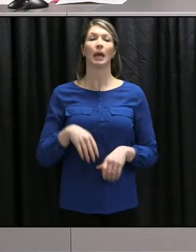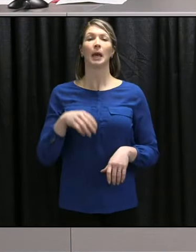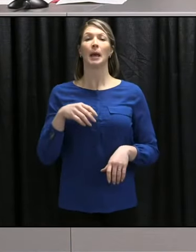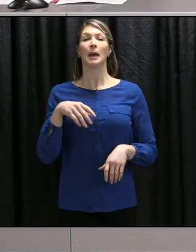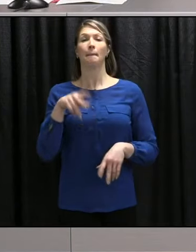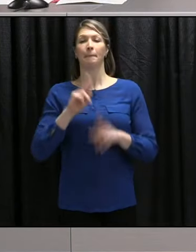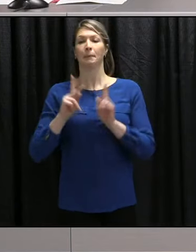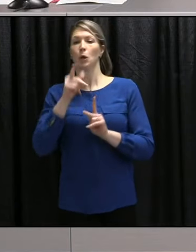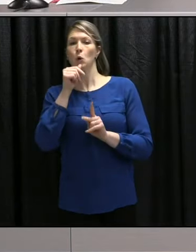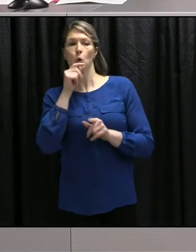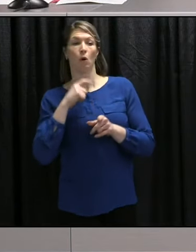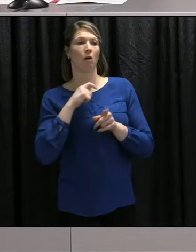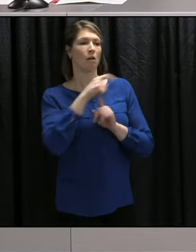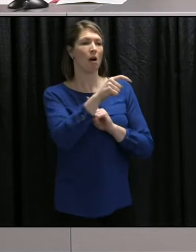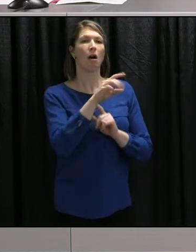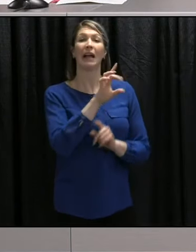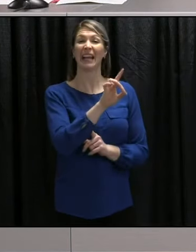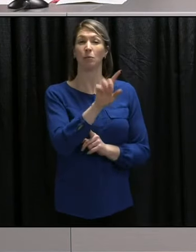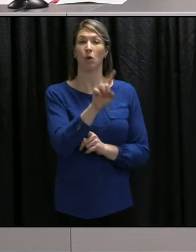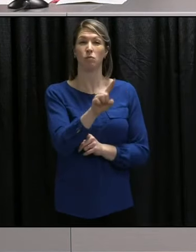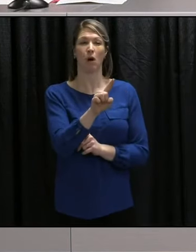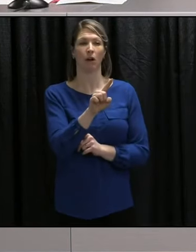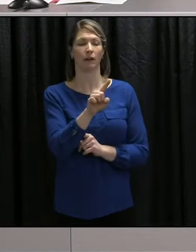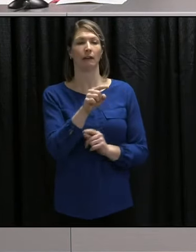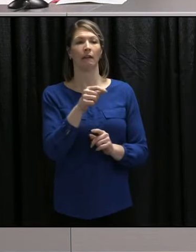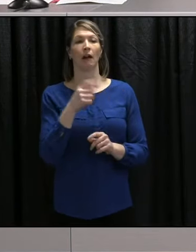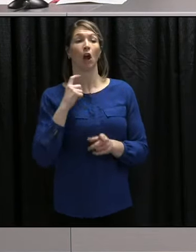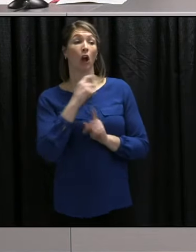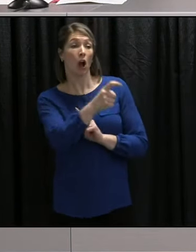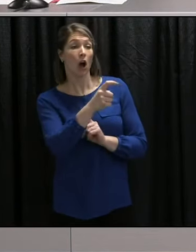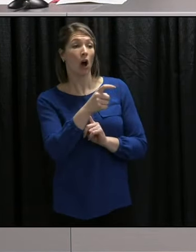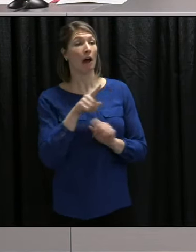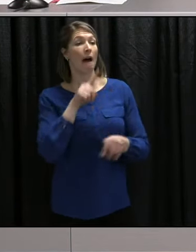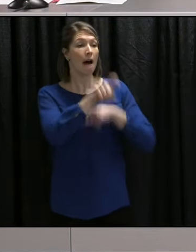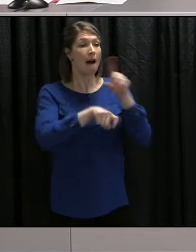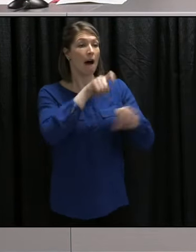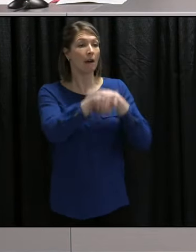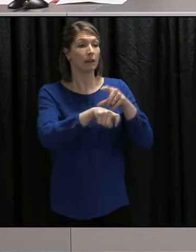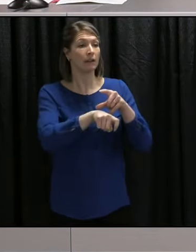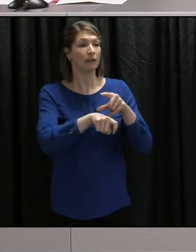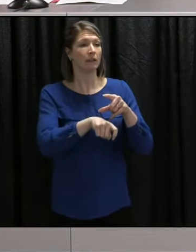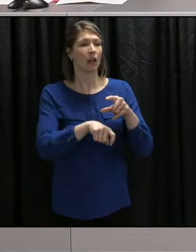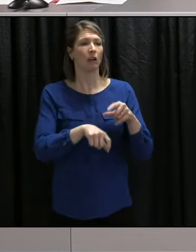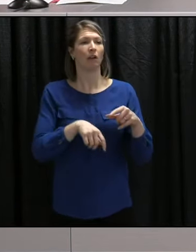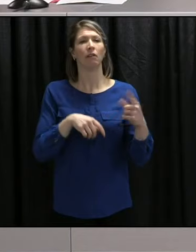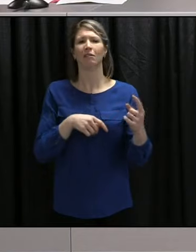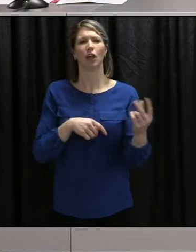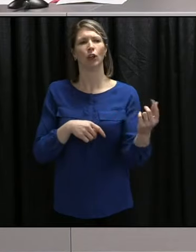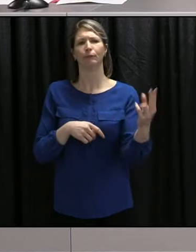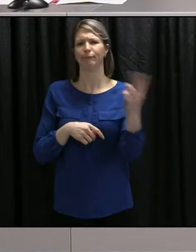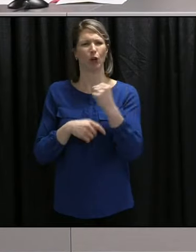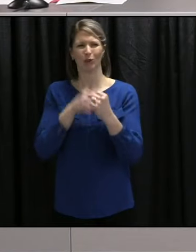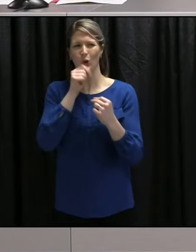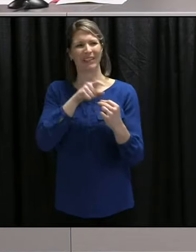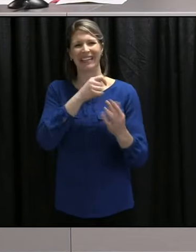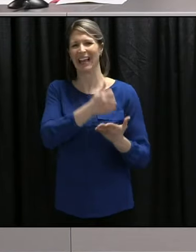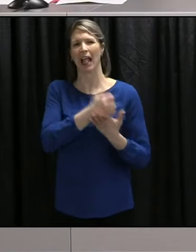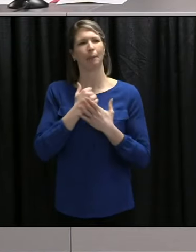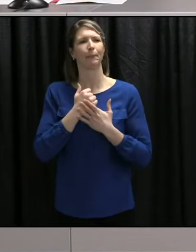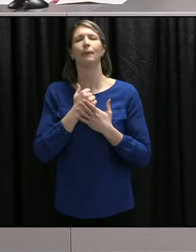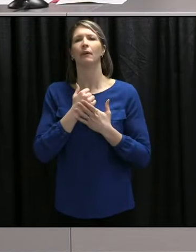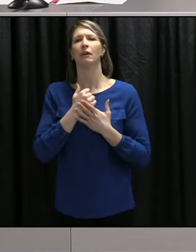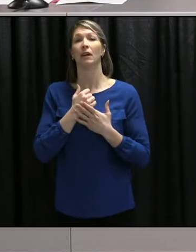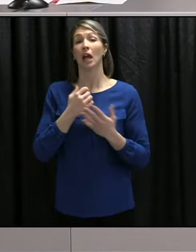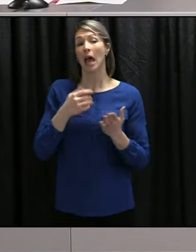with possible symptoms or concerns, but who are turned down for testing? We can get the data from 811. We